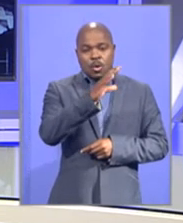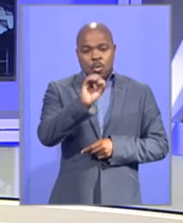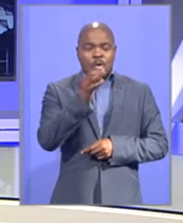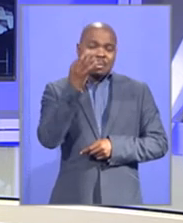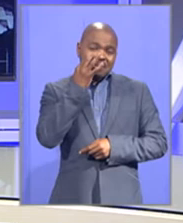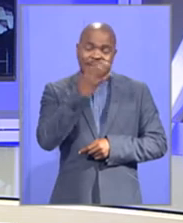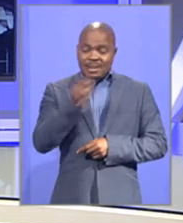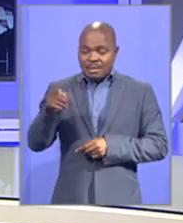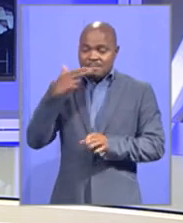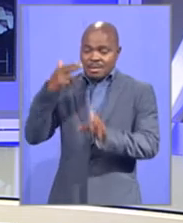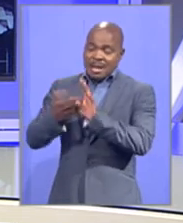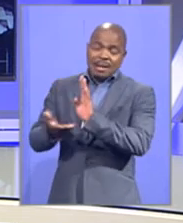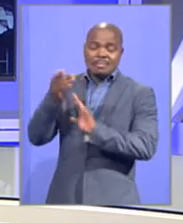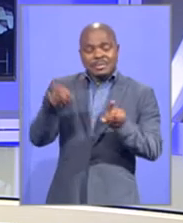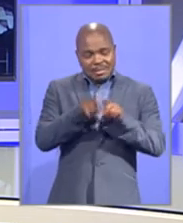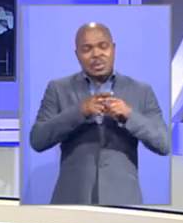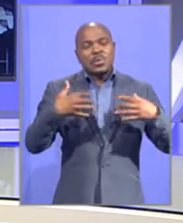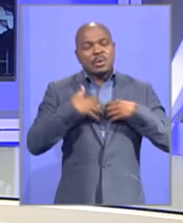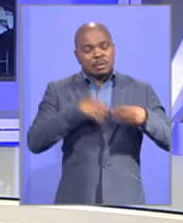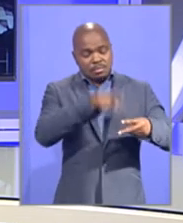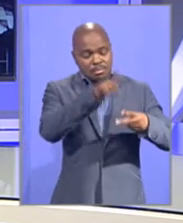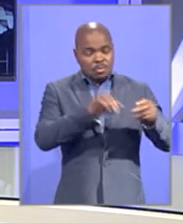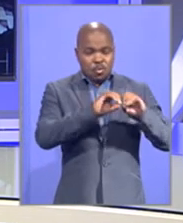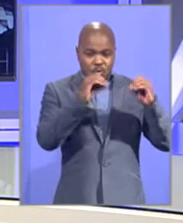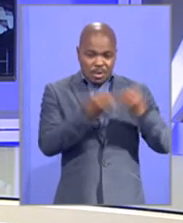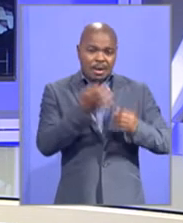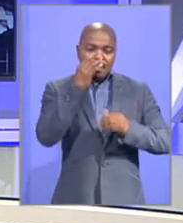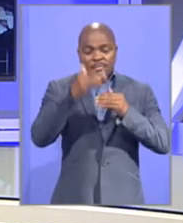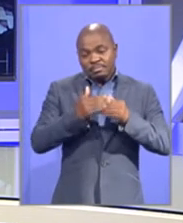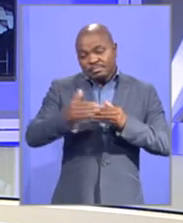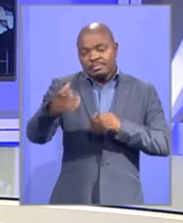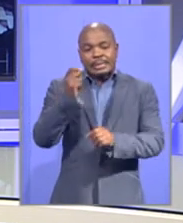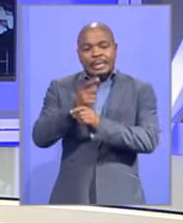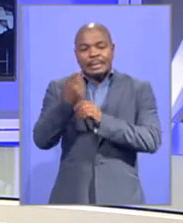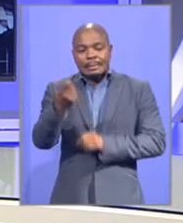e kwa godimo thata ya lookwane. Mekgatlho ka bobedi e tlhomamisitse gore e tlile go oketsa